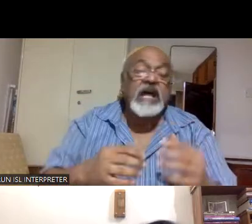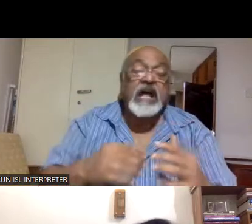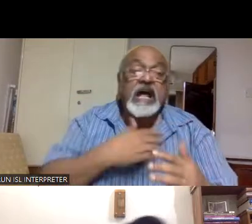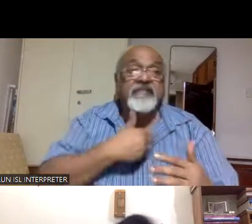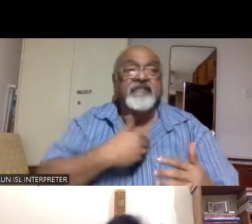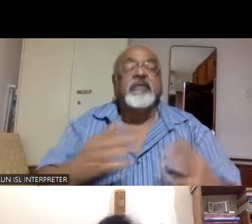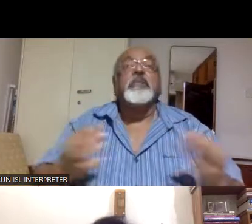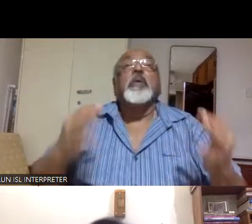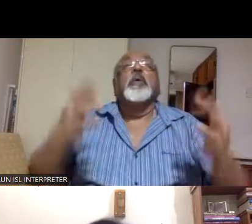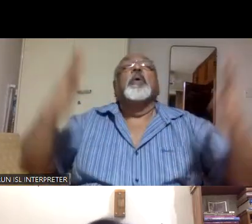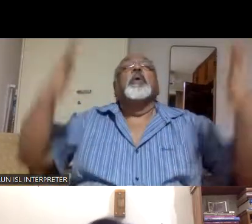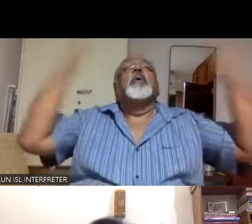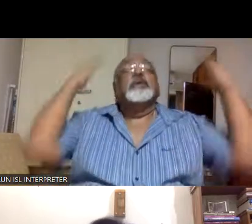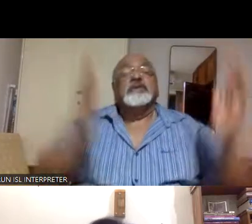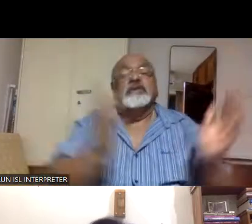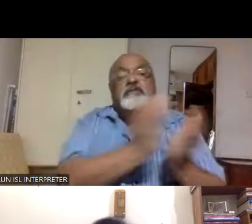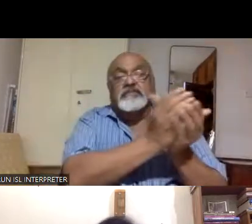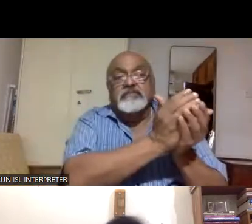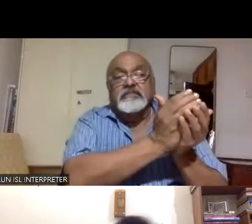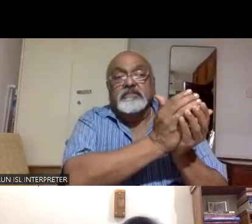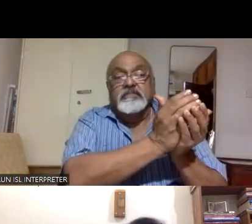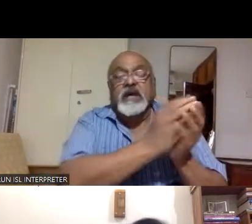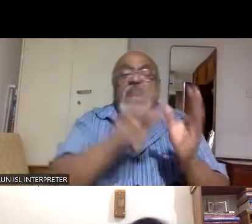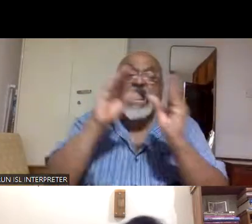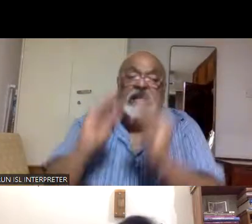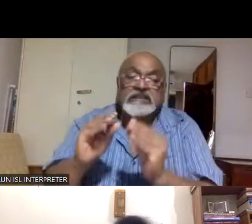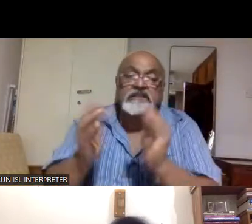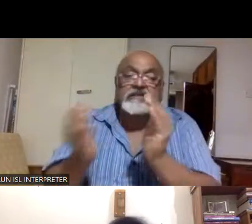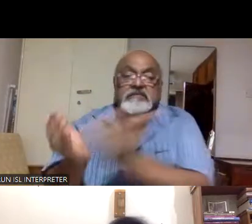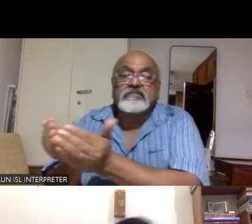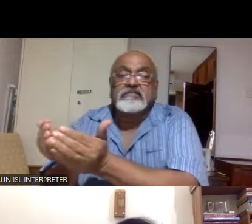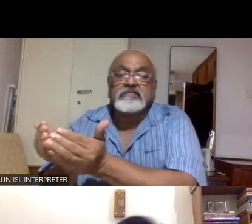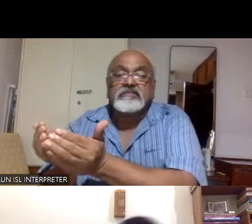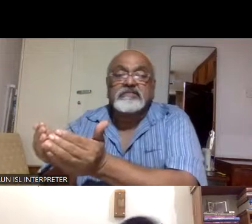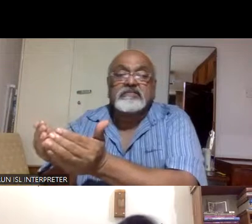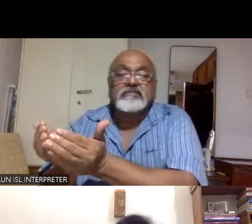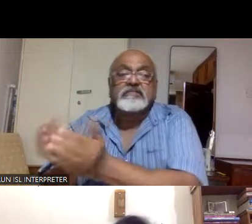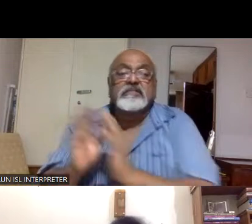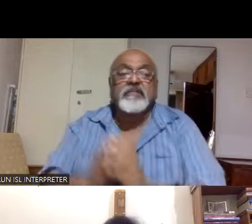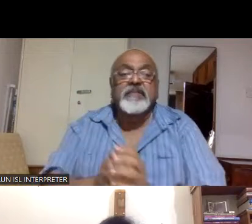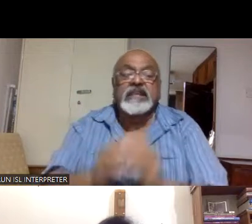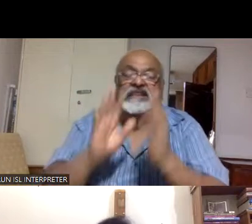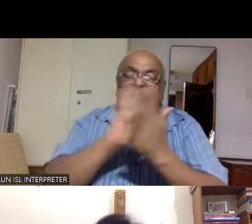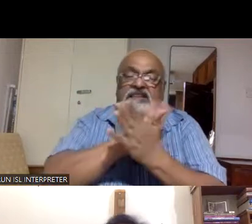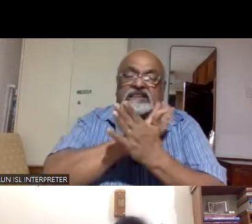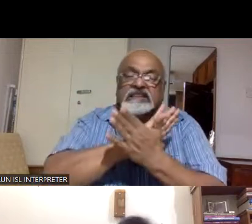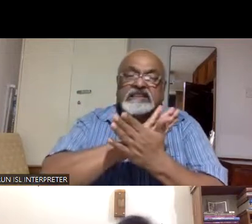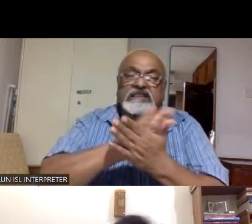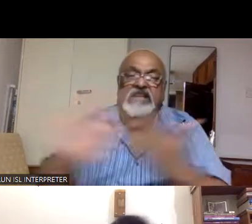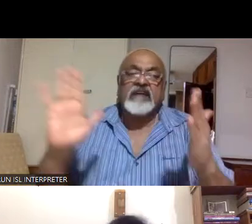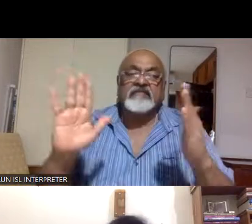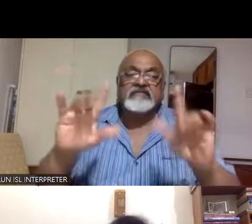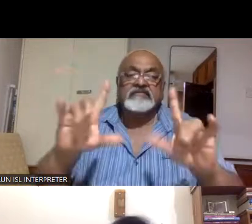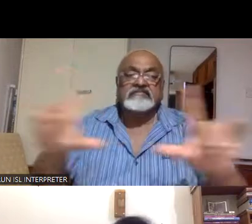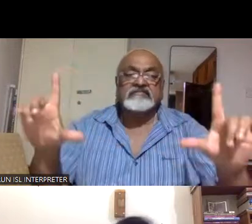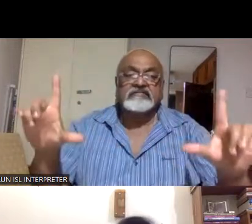affluent families and the less affluent families, there is a clear difference in how we approach disability